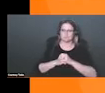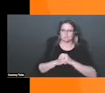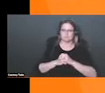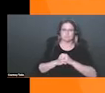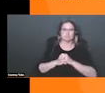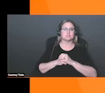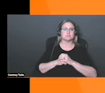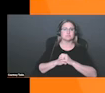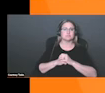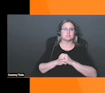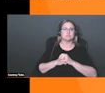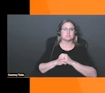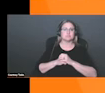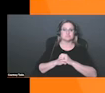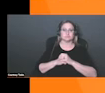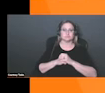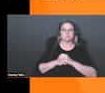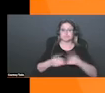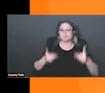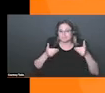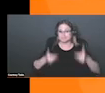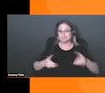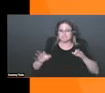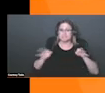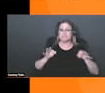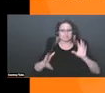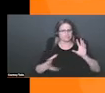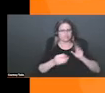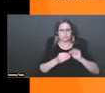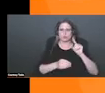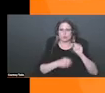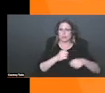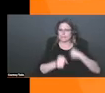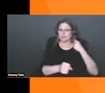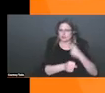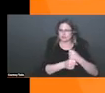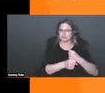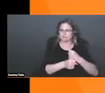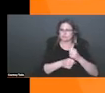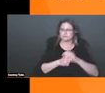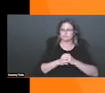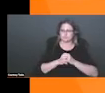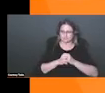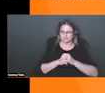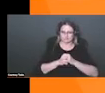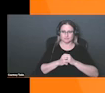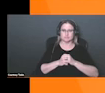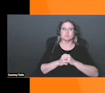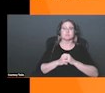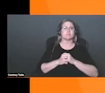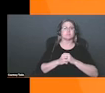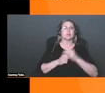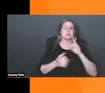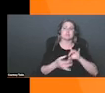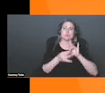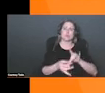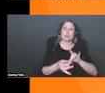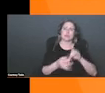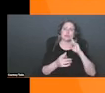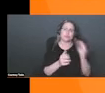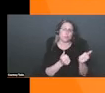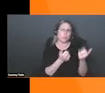So a bit of my background, as I said, I've got about 20 years experience in proposal and grant writing, and